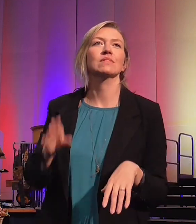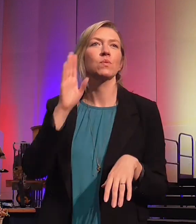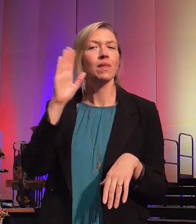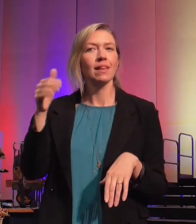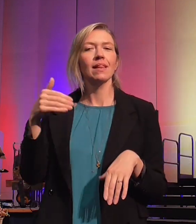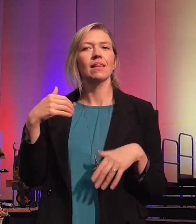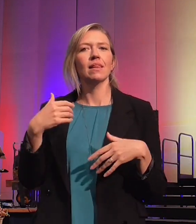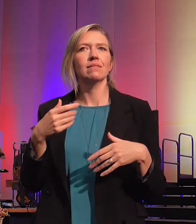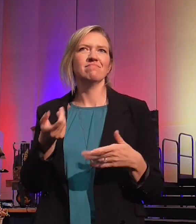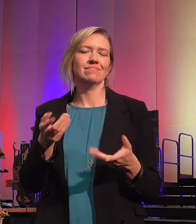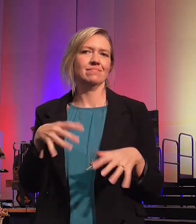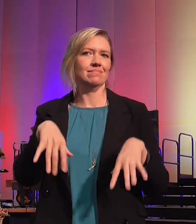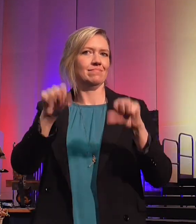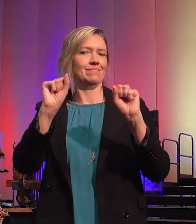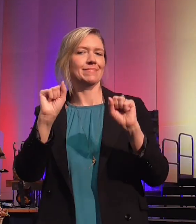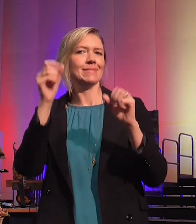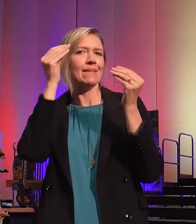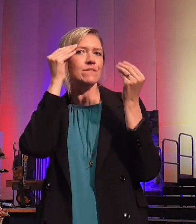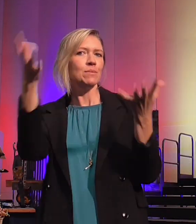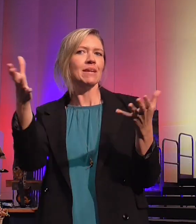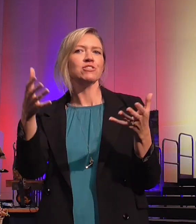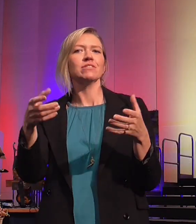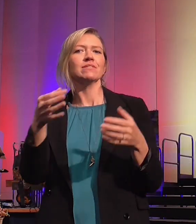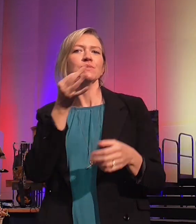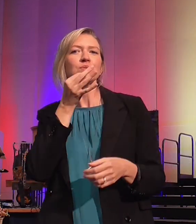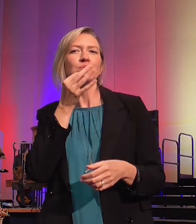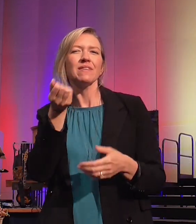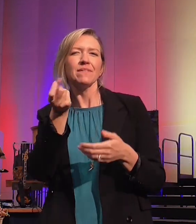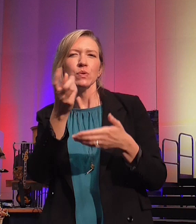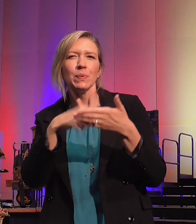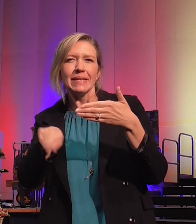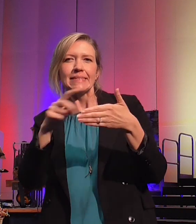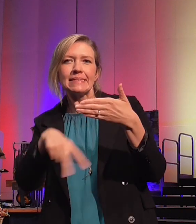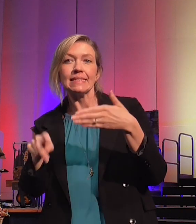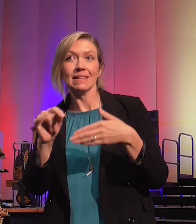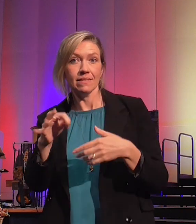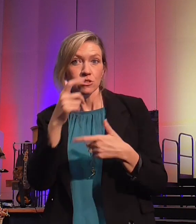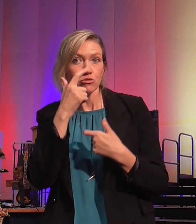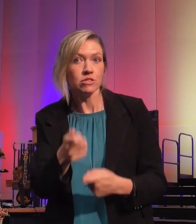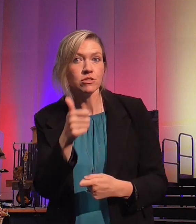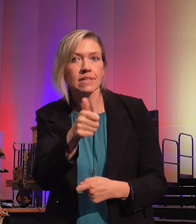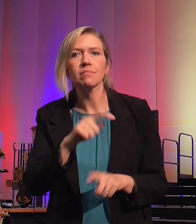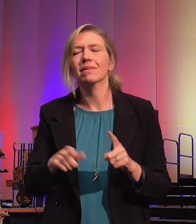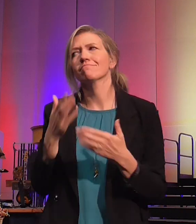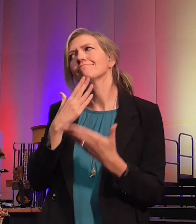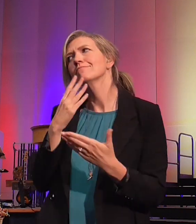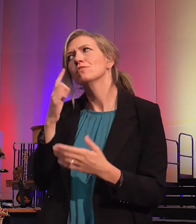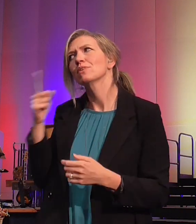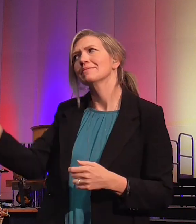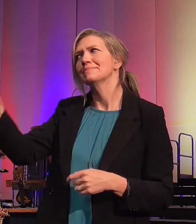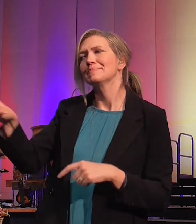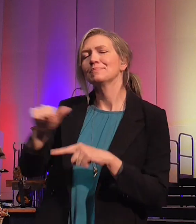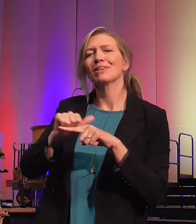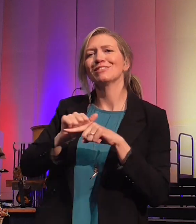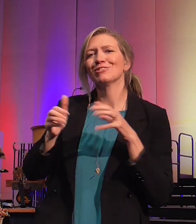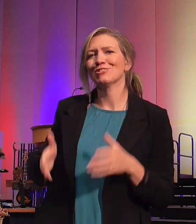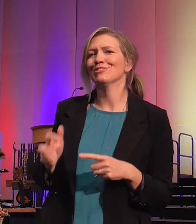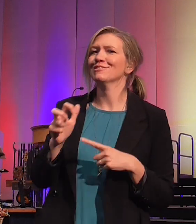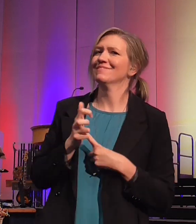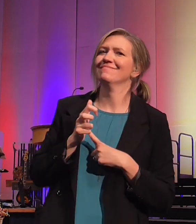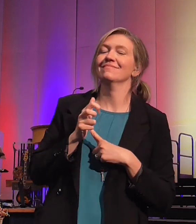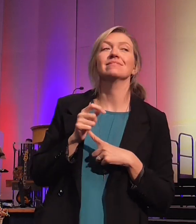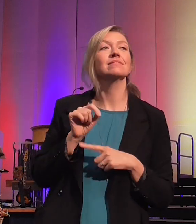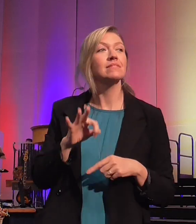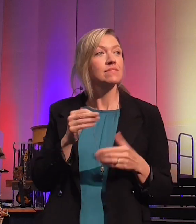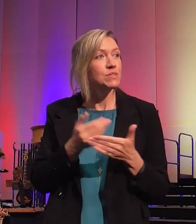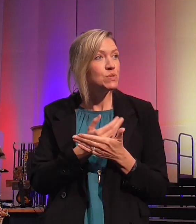There will be an informational in a few weeks if you are ready to dive in yourself, but we're so grateful for these incredible practitioners.